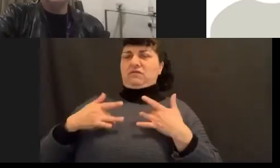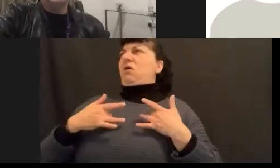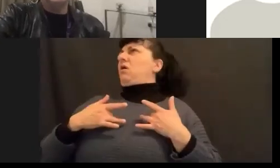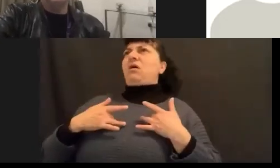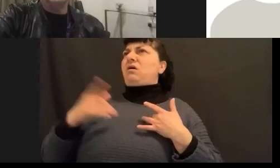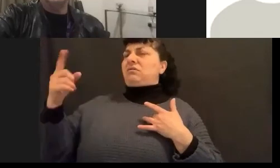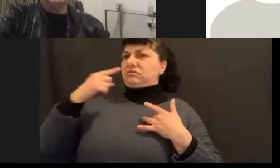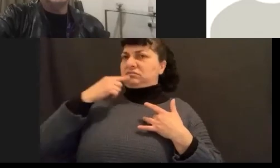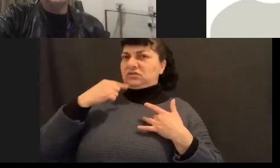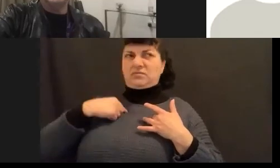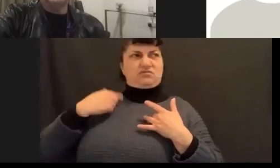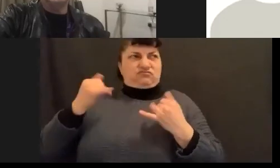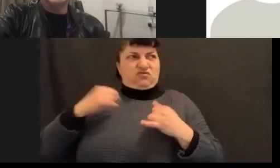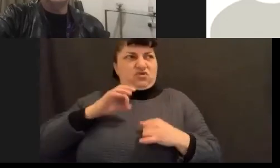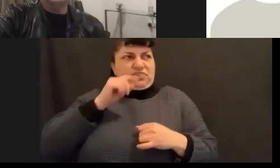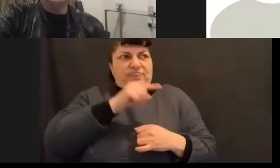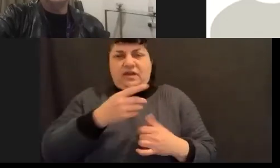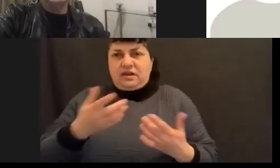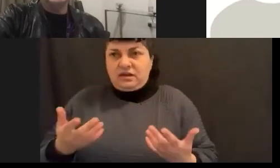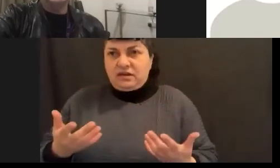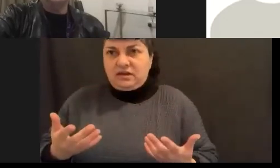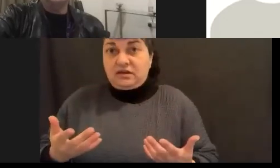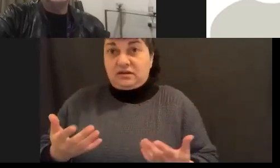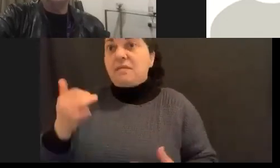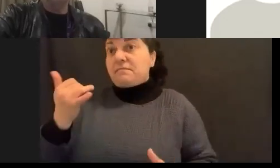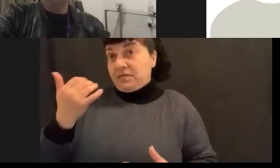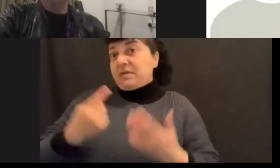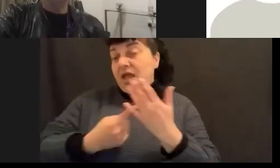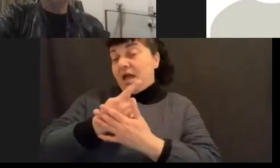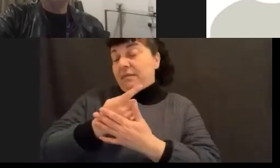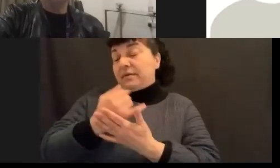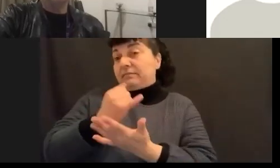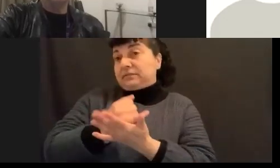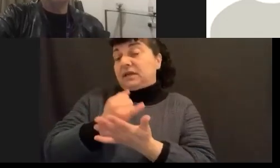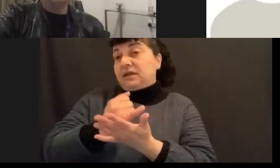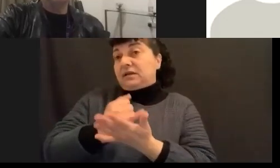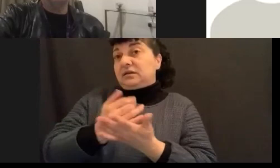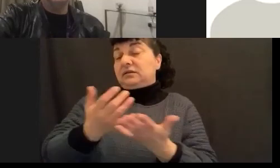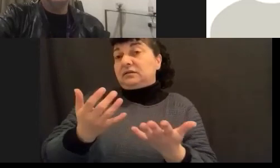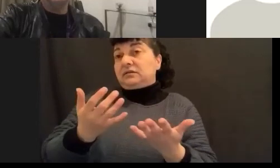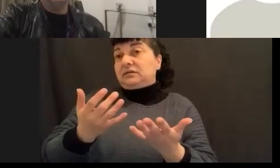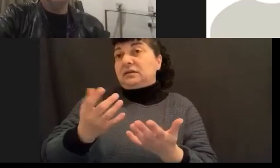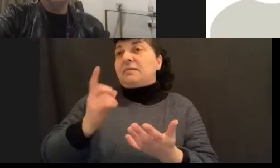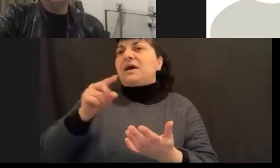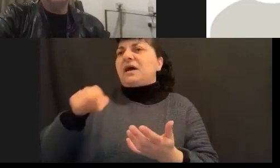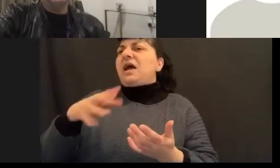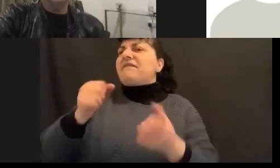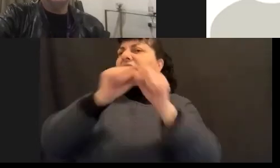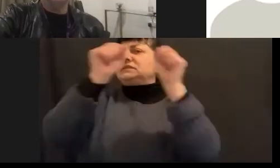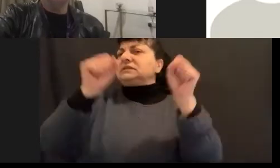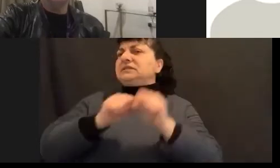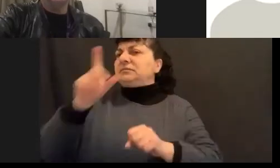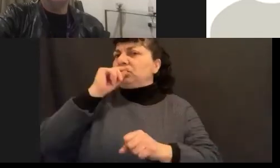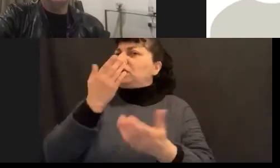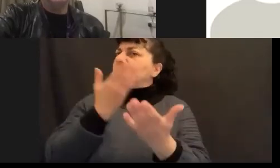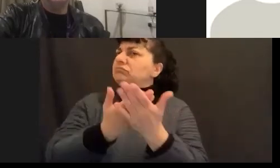then that could well be right. There may be a mistake there. And there is a system by which you can appeal and get your